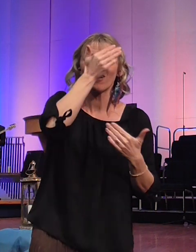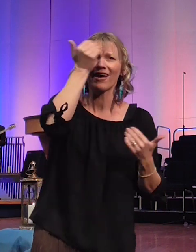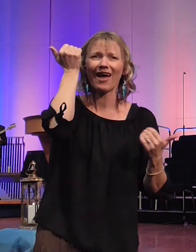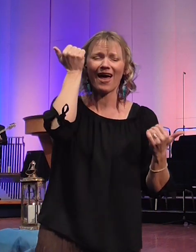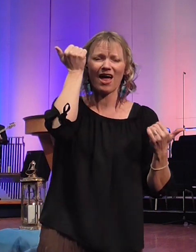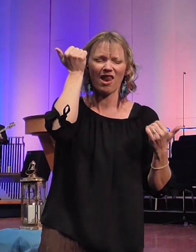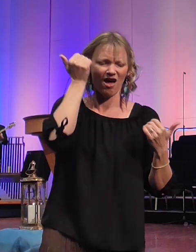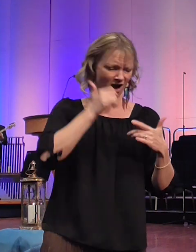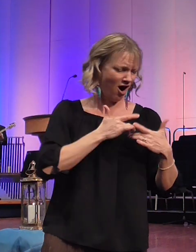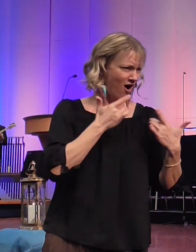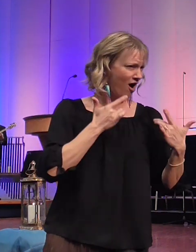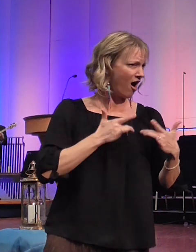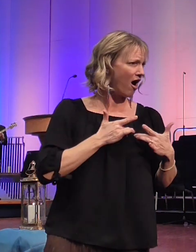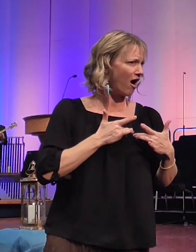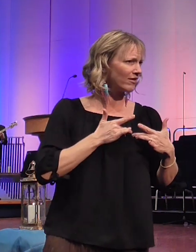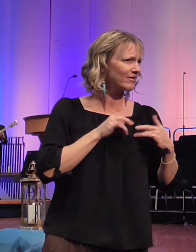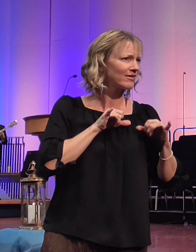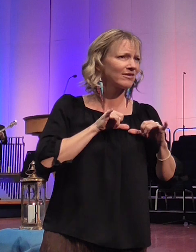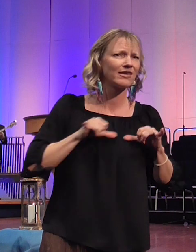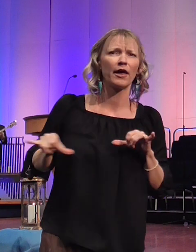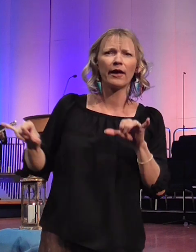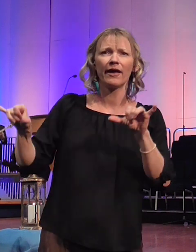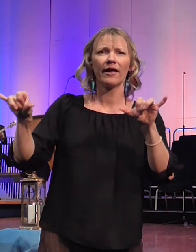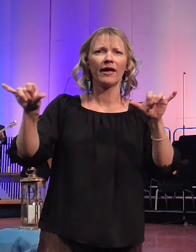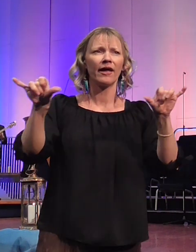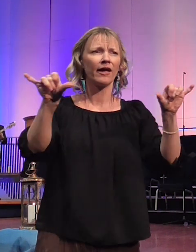hearts we're all the same.